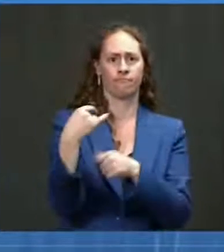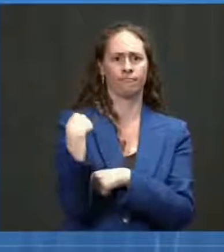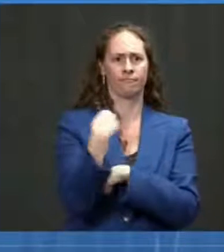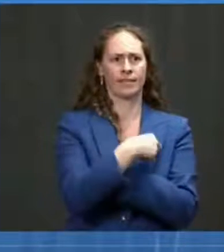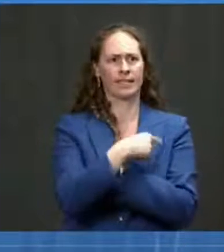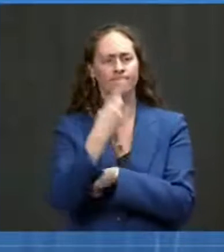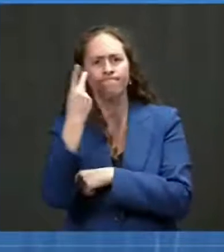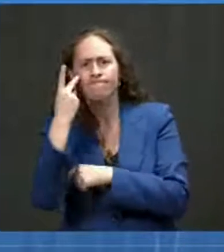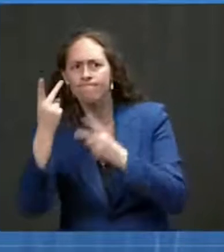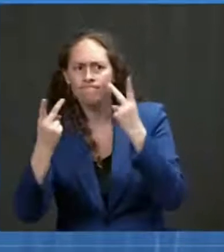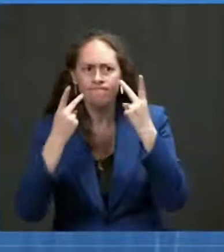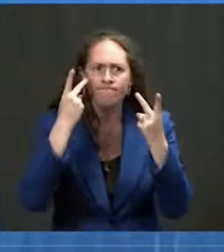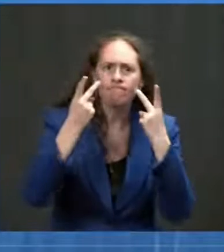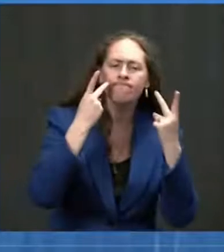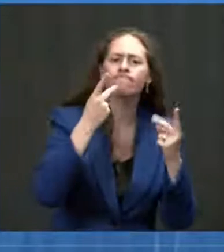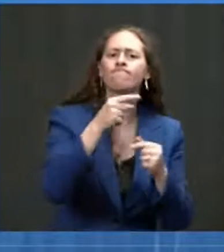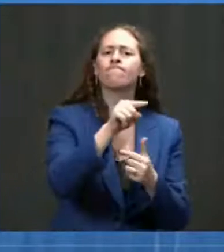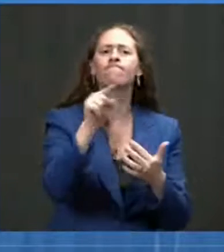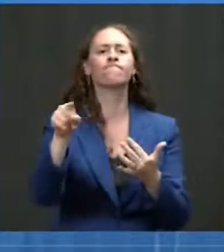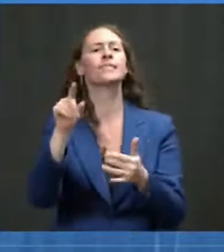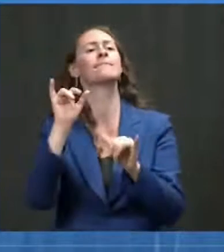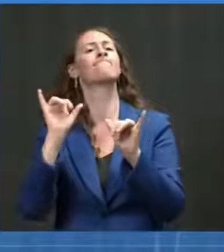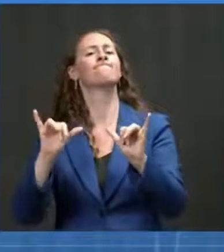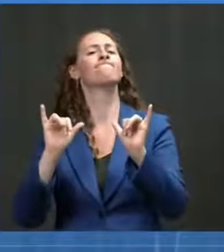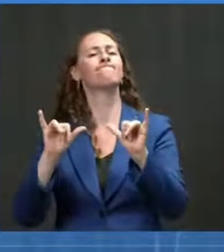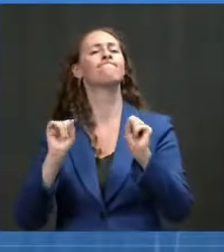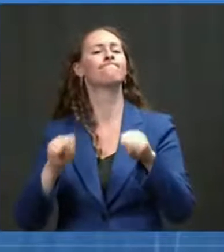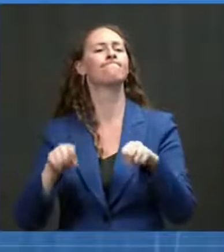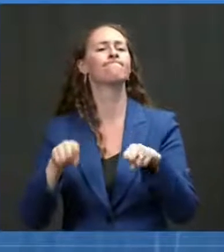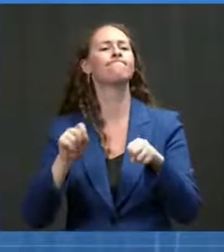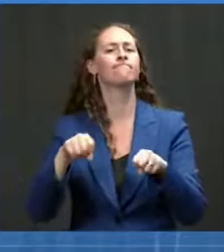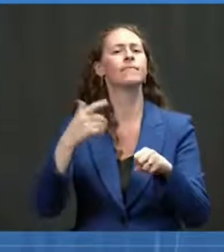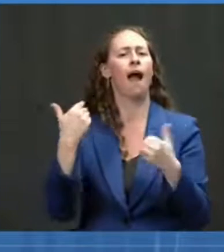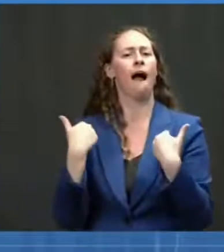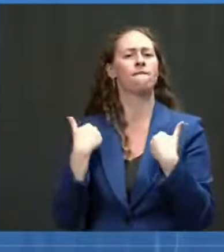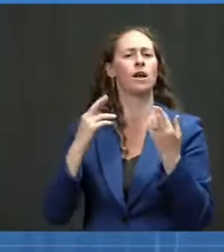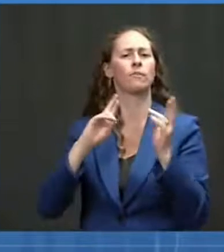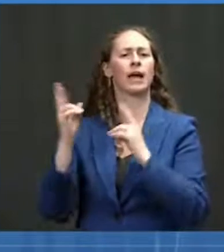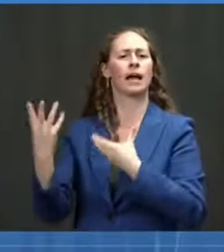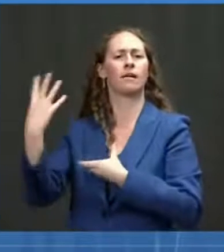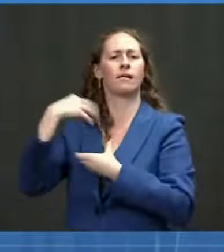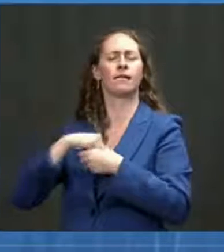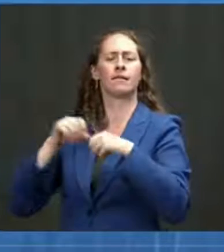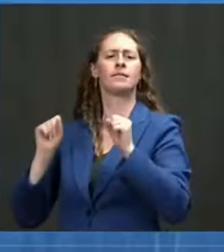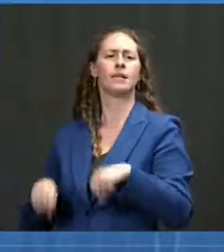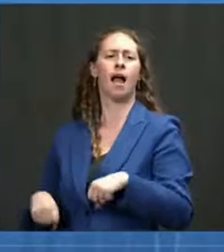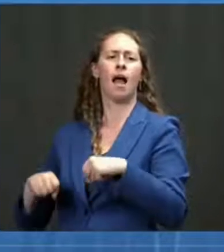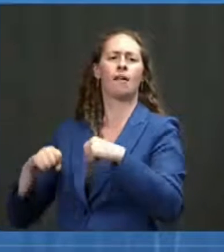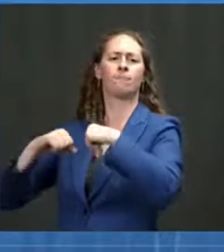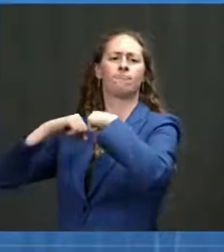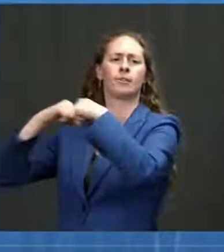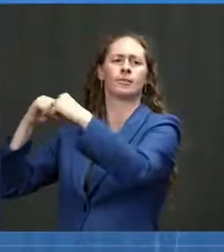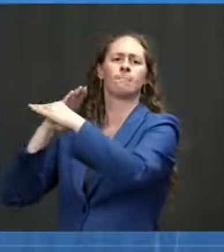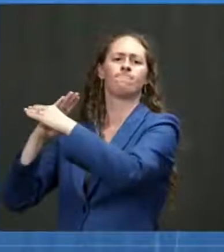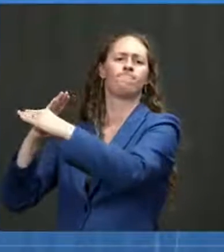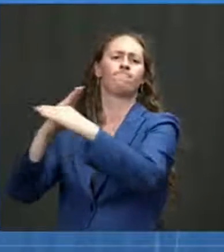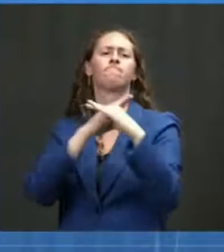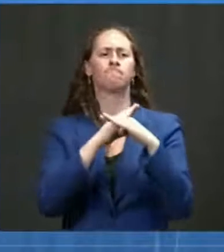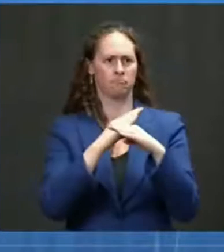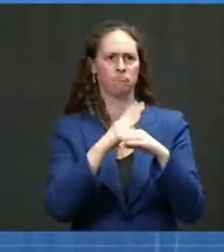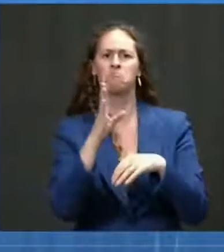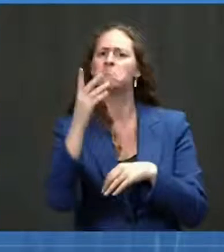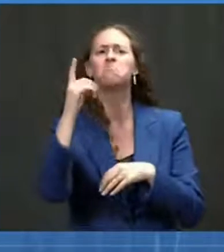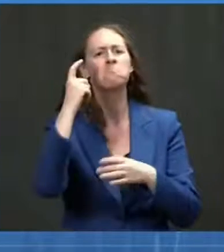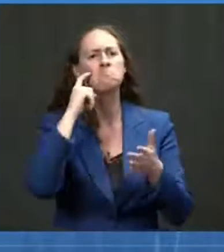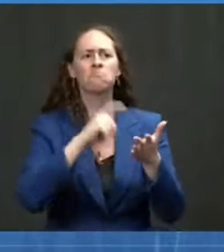demonstrate a stable and highly effective protection against severe illness and hospitalization for people who are vaccinated. Included